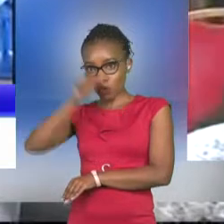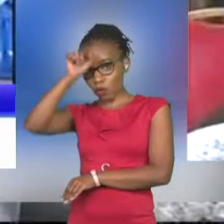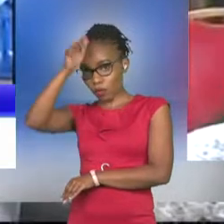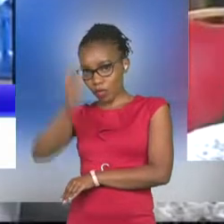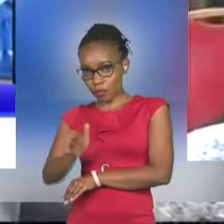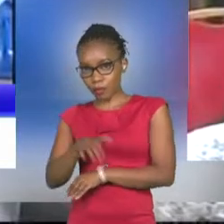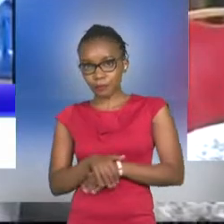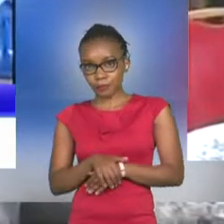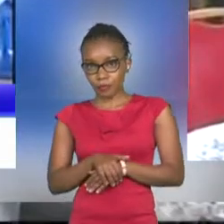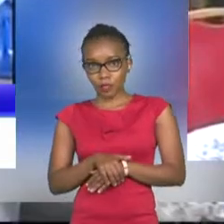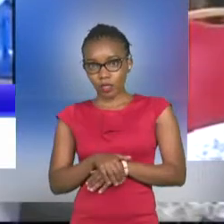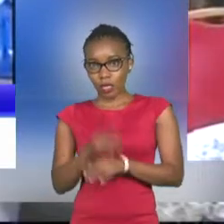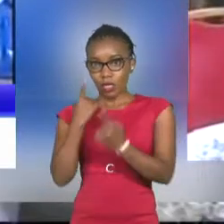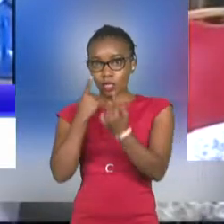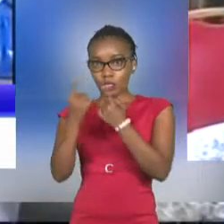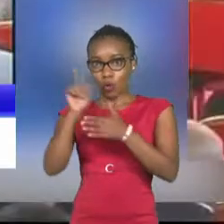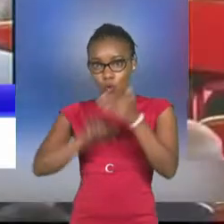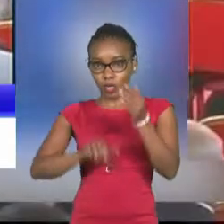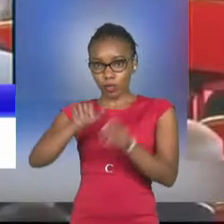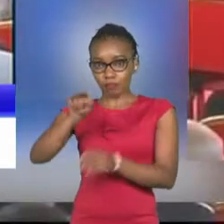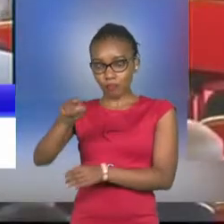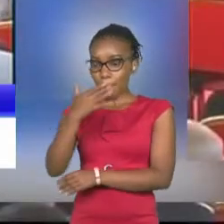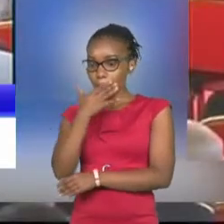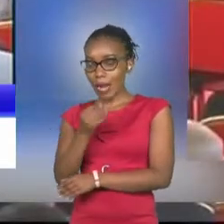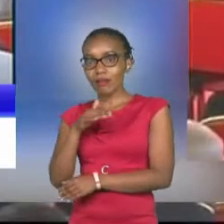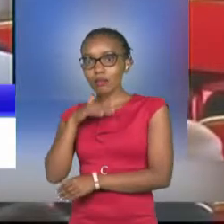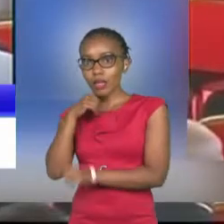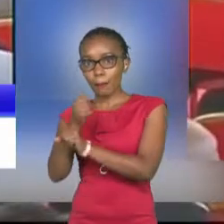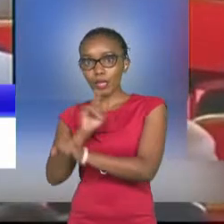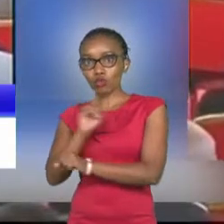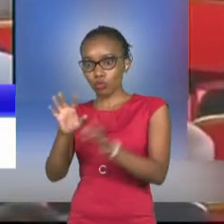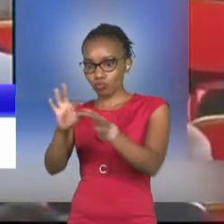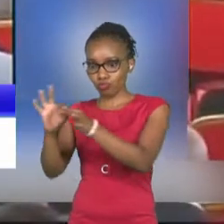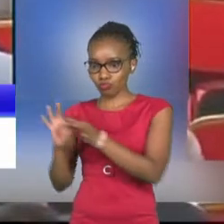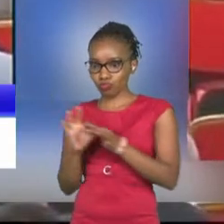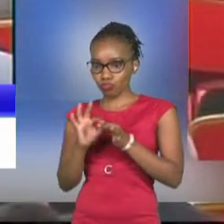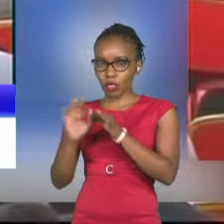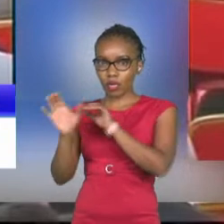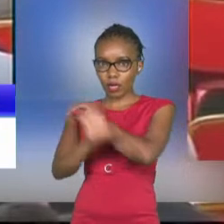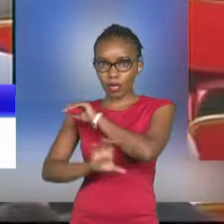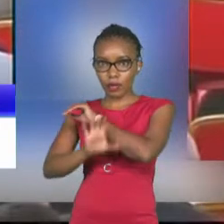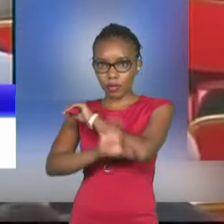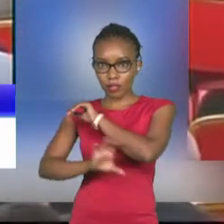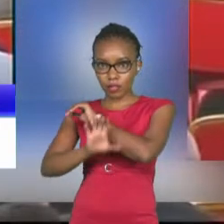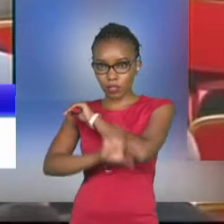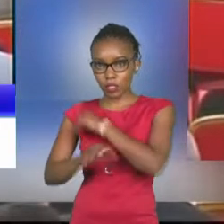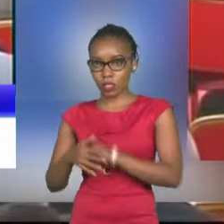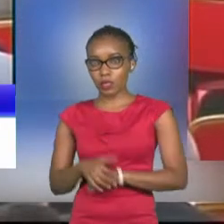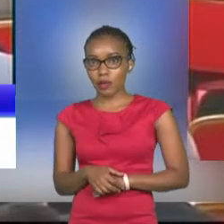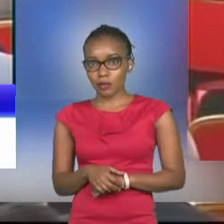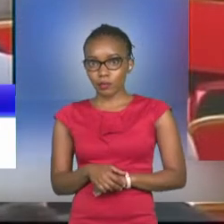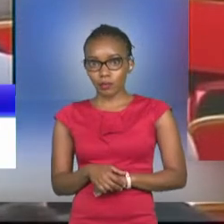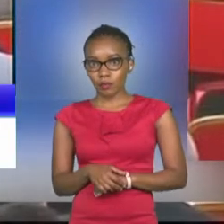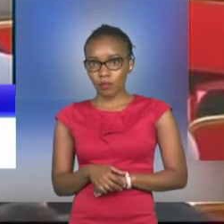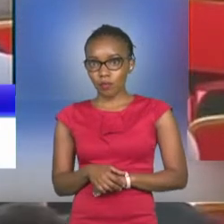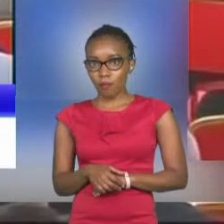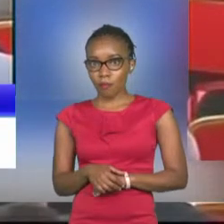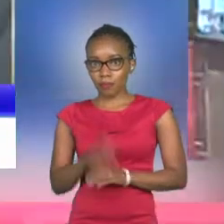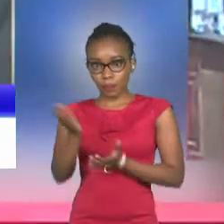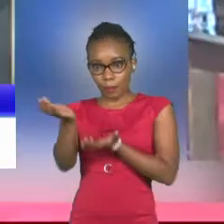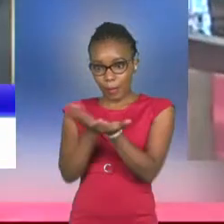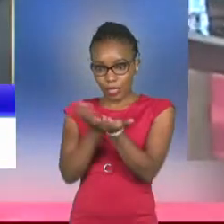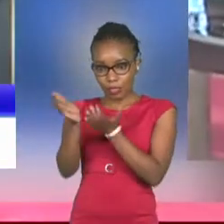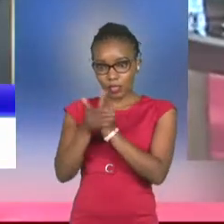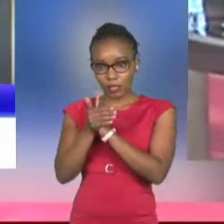extreme example of its kind of Mzee Nyatae, who ensured the unity of the nation and offering employment to many through his entrepreneurship